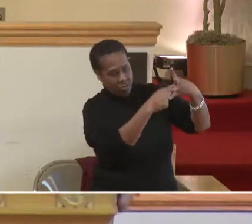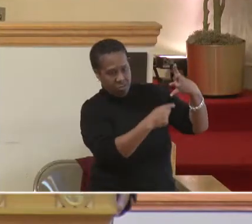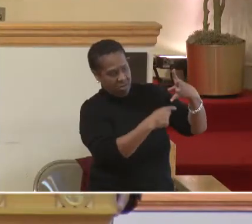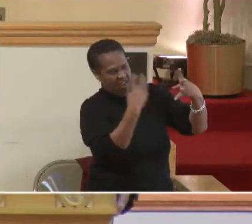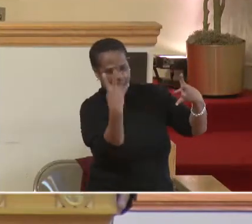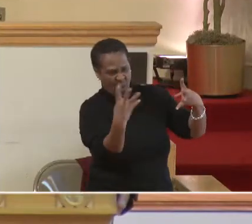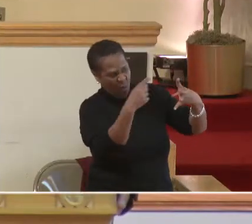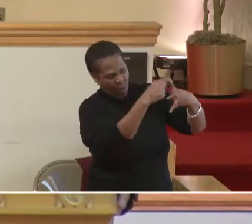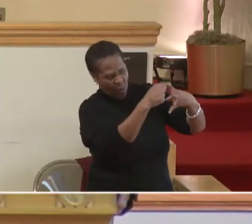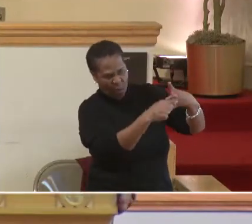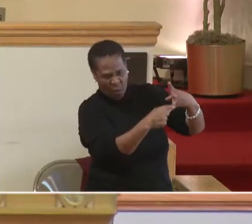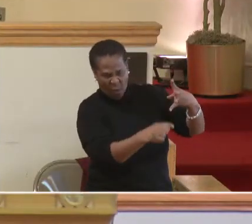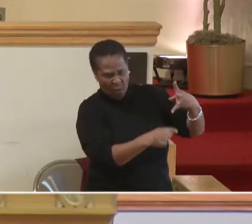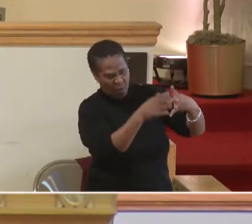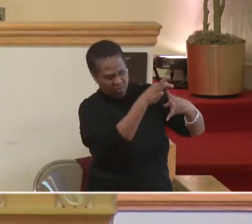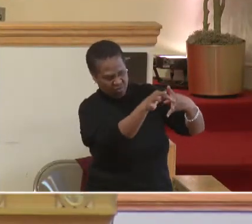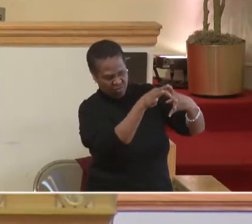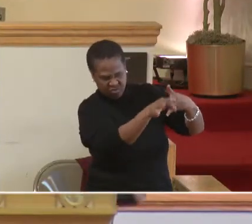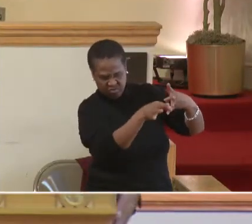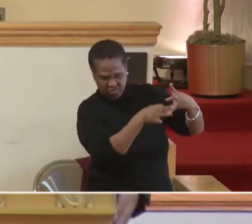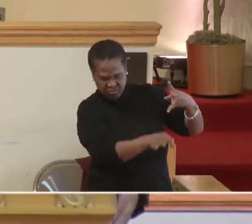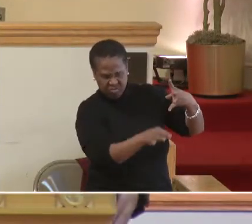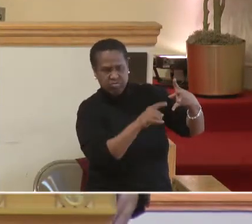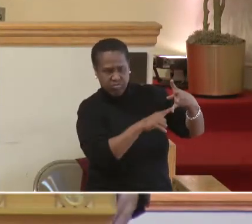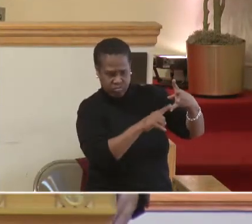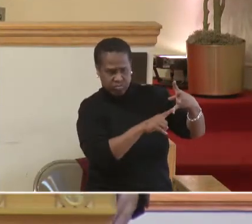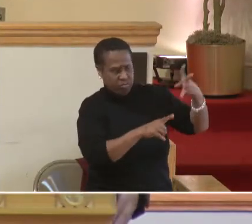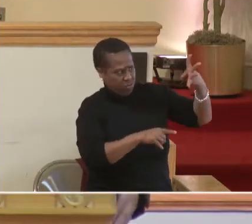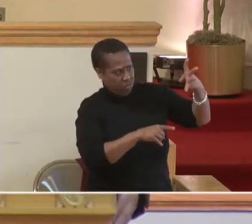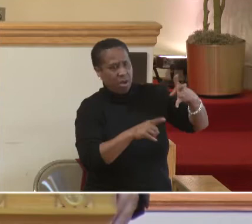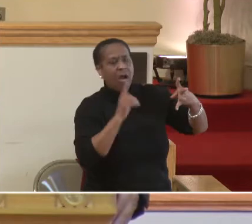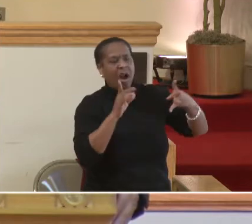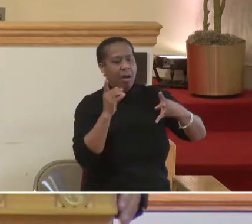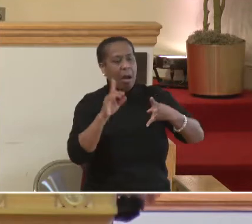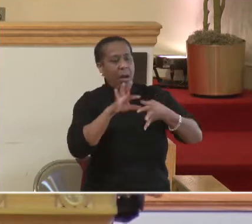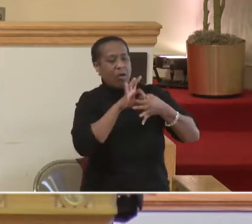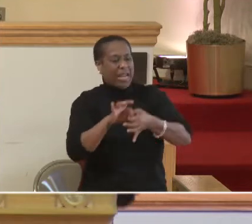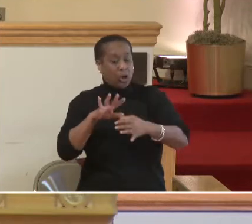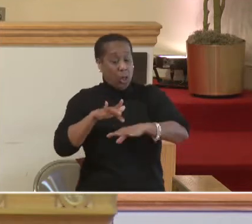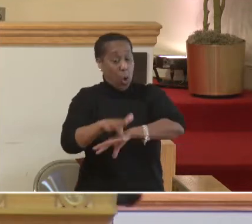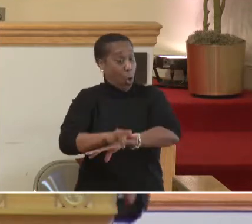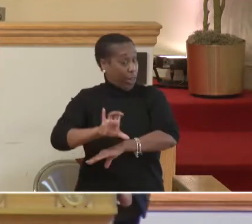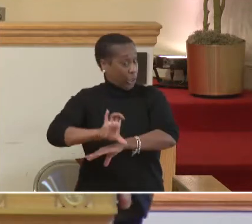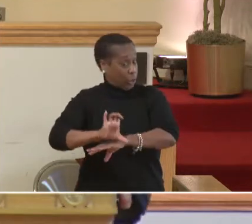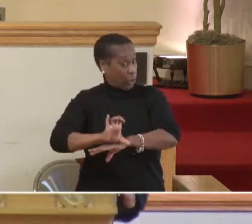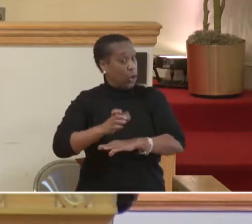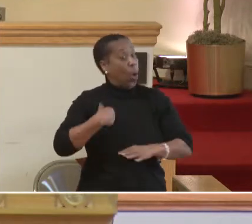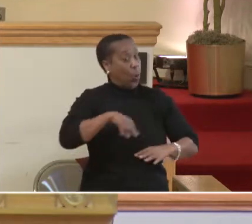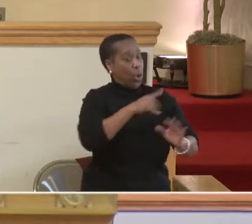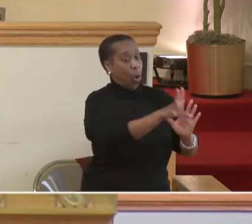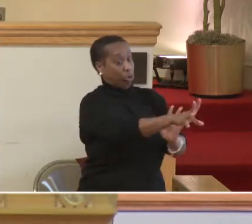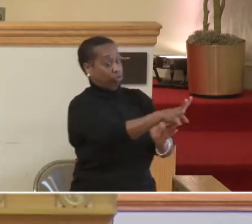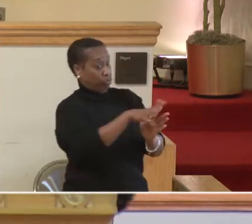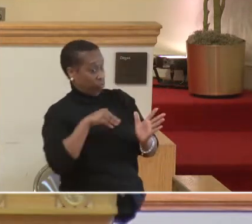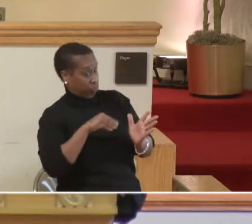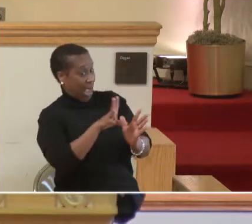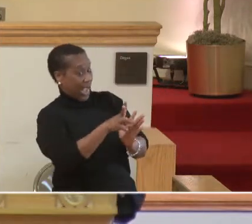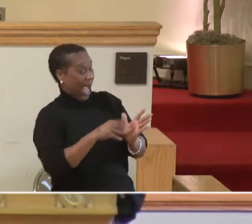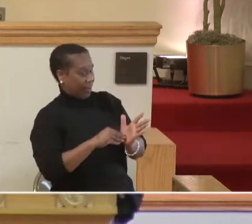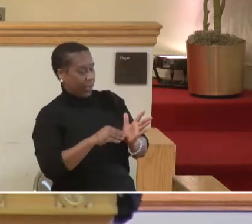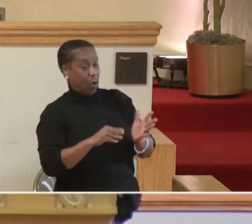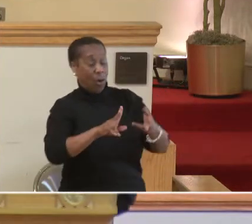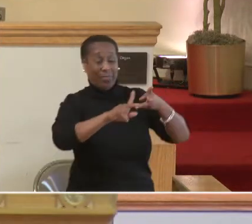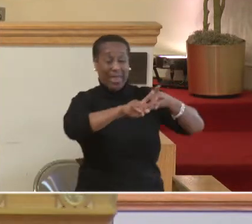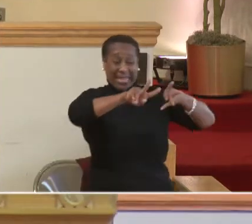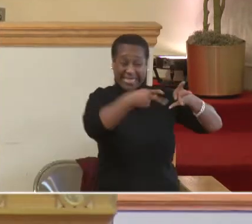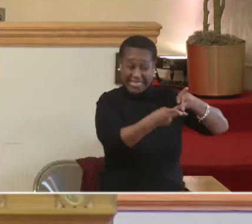tenets, four principal foundations of the early church, which we want to replicate. And so on the second Sunday,